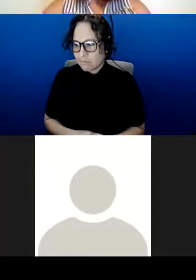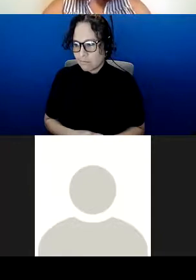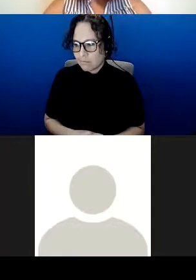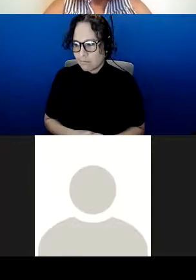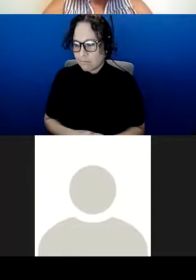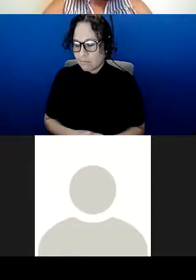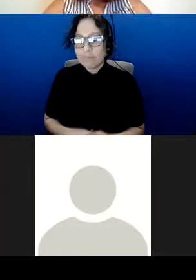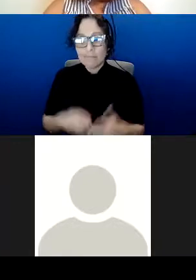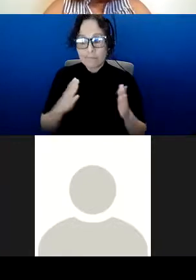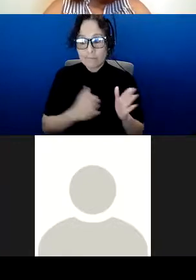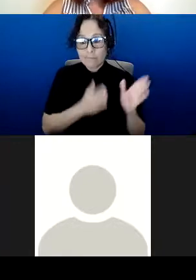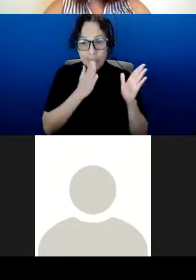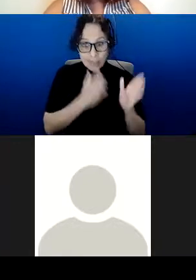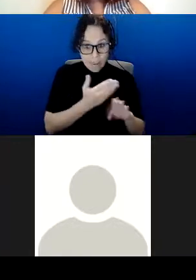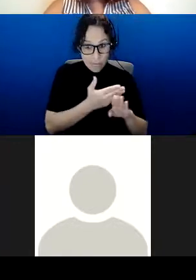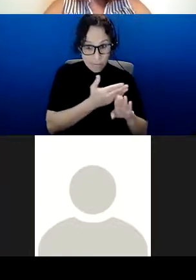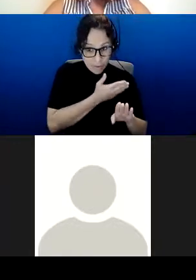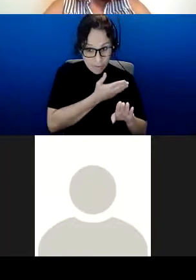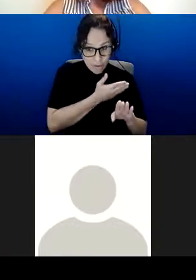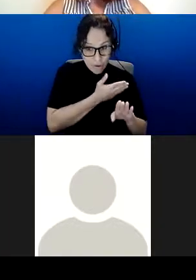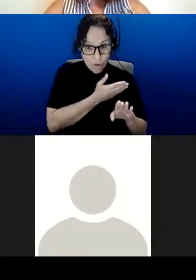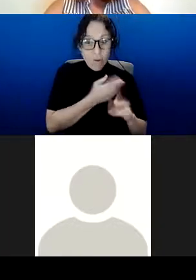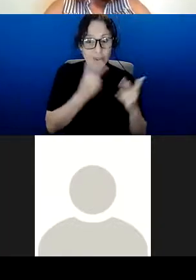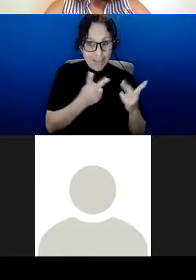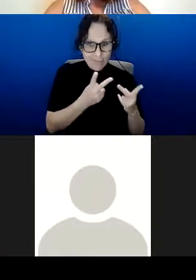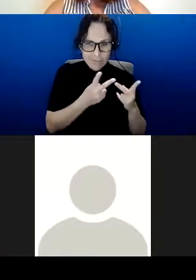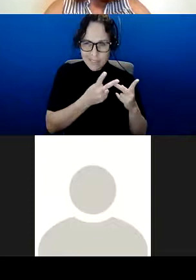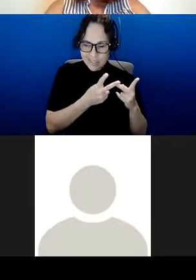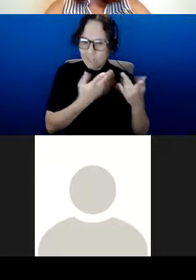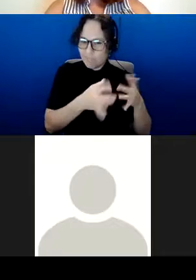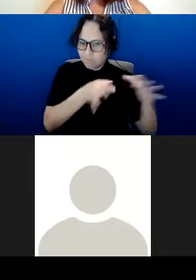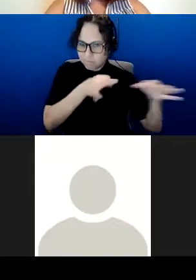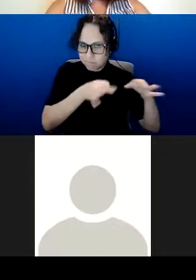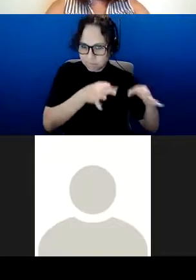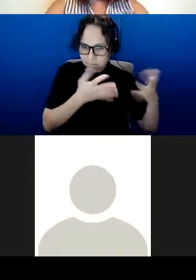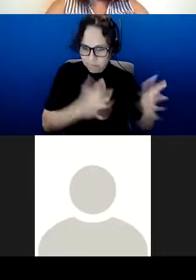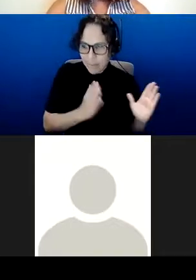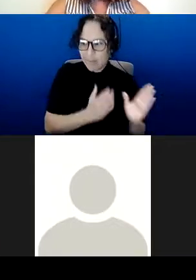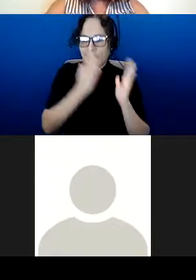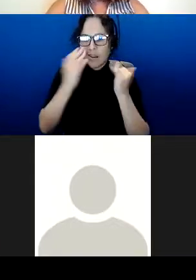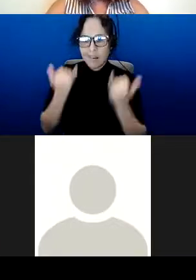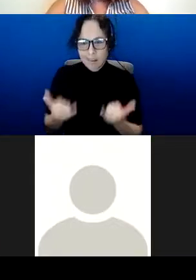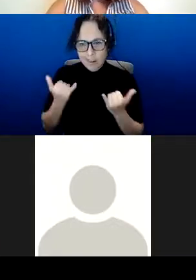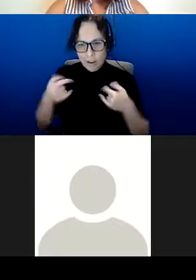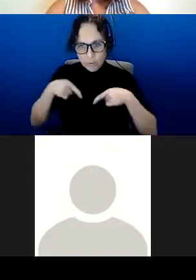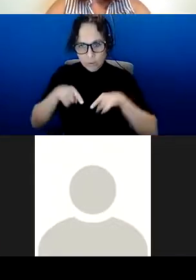We went through in length before the visit, and now let's talk about during the visit.